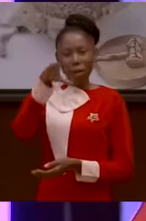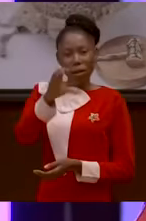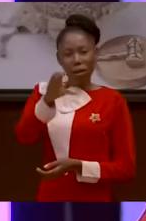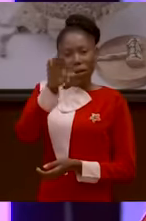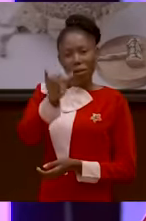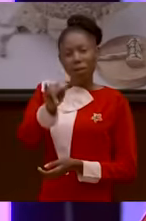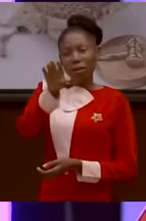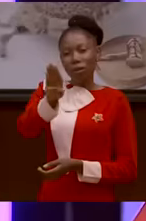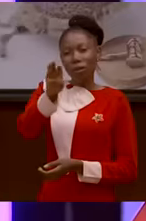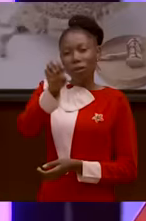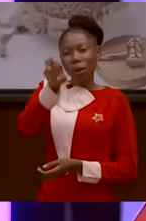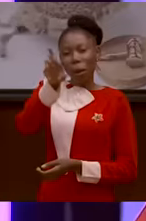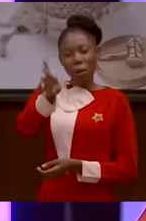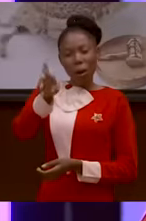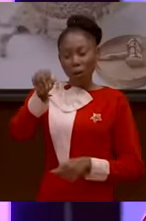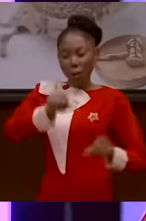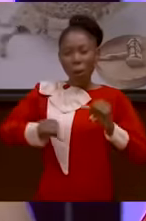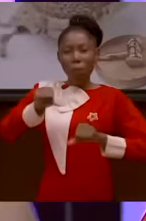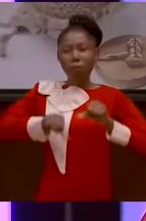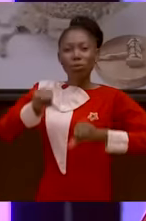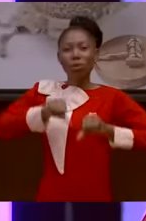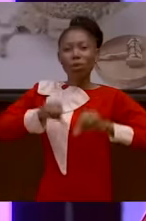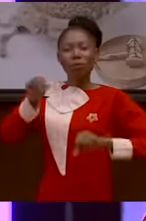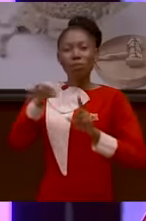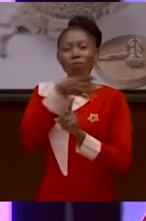Yes. Cyberbullying is an offense. Yes. It's a criminal offense.